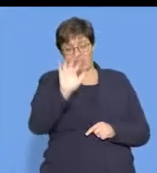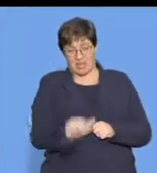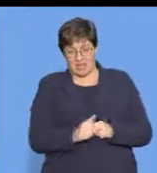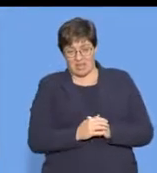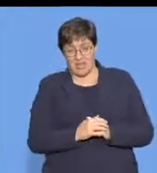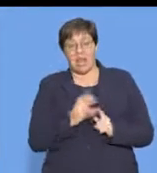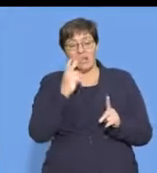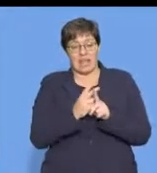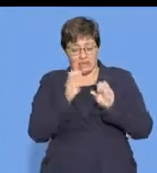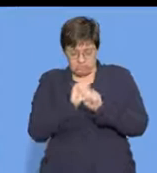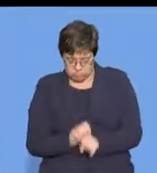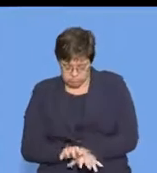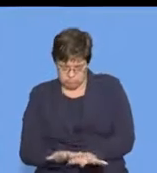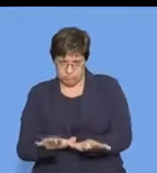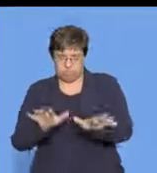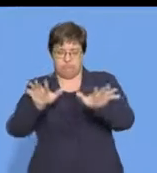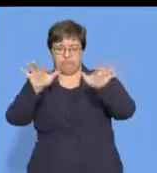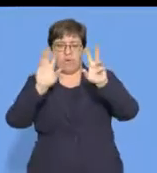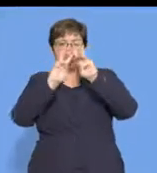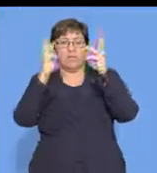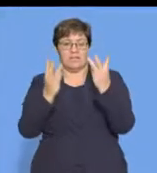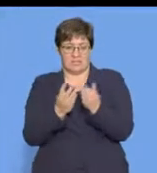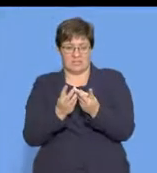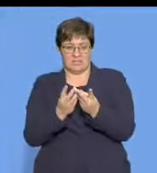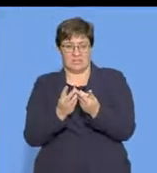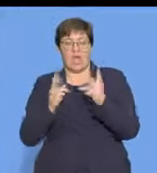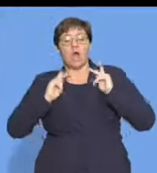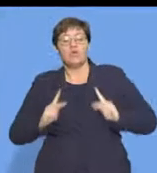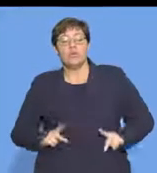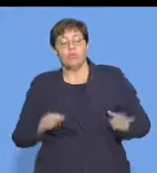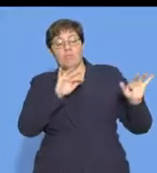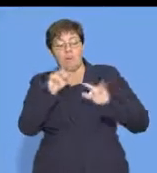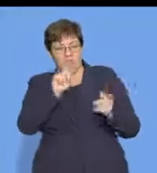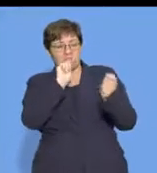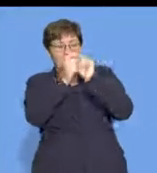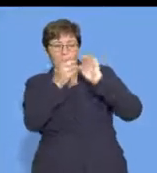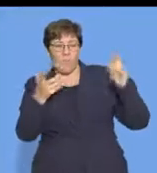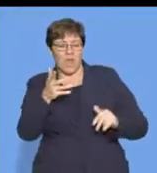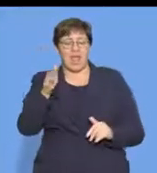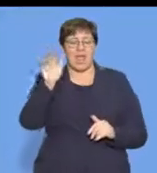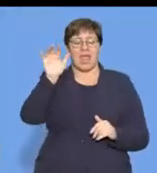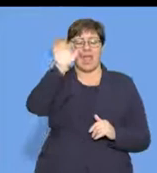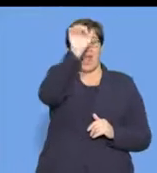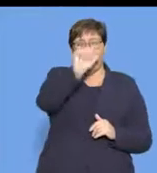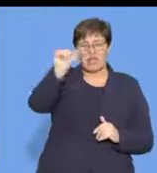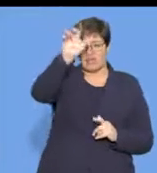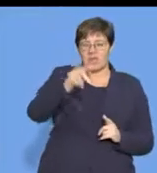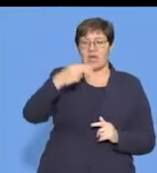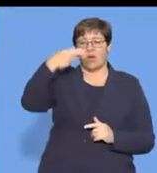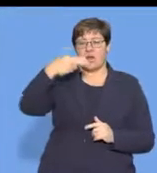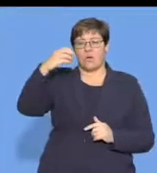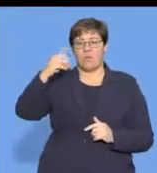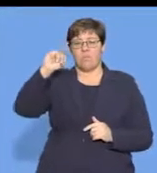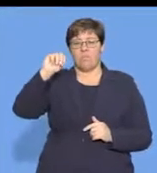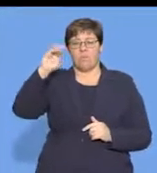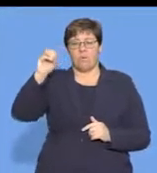throughout the rest of the world, replacing existing human populations in Asia, which was Homo erectus, and in